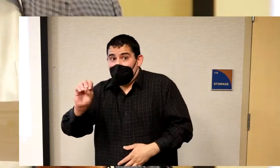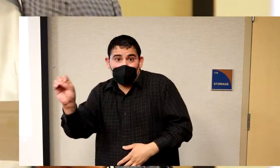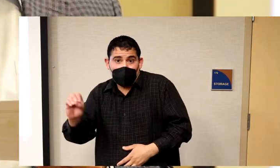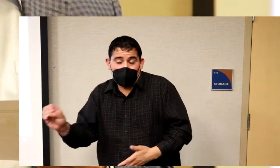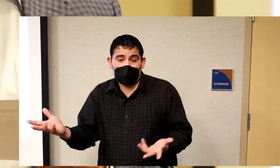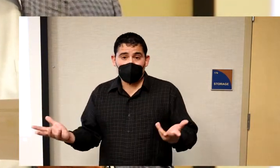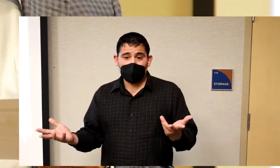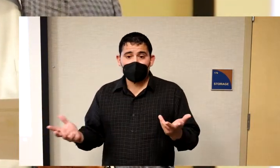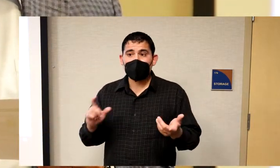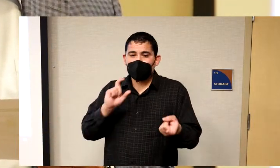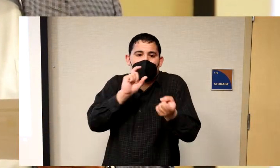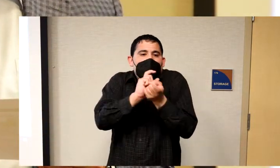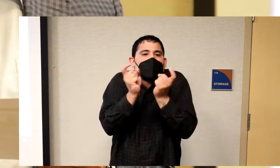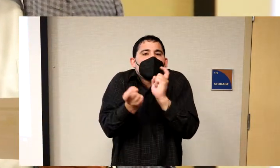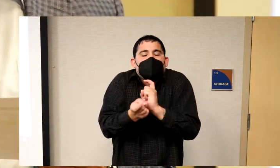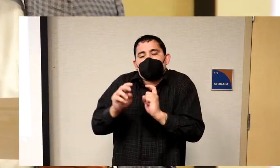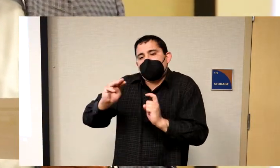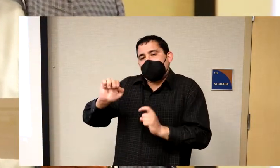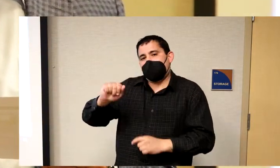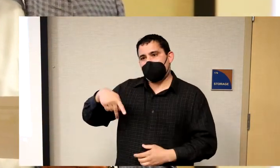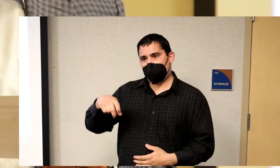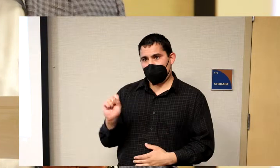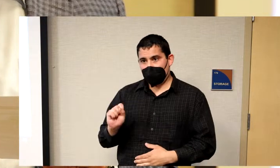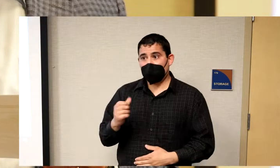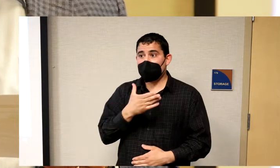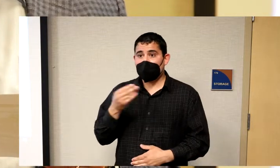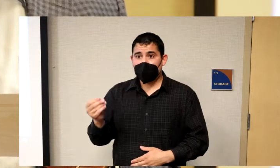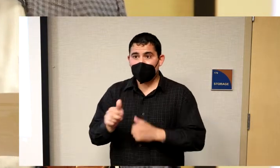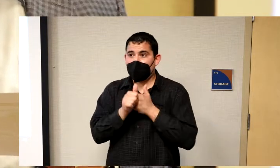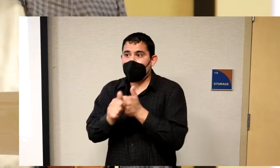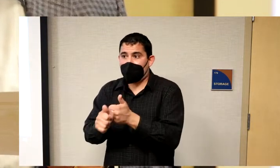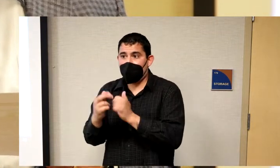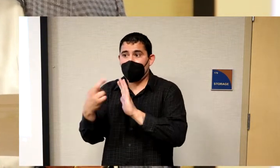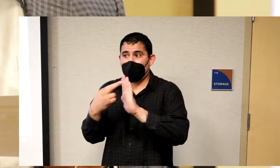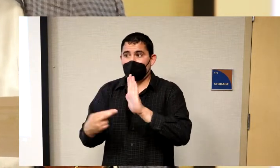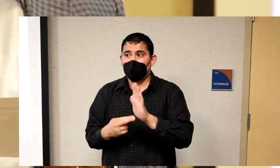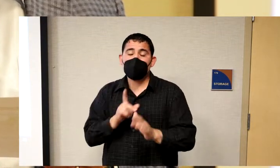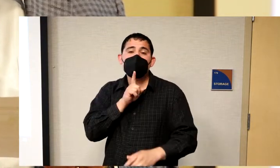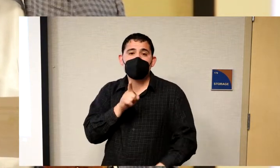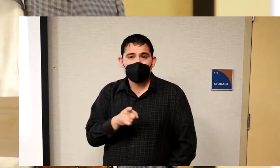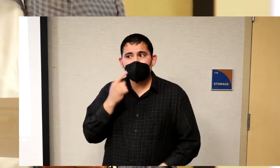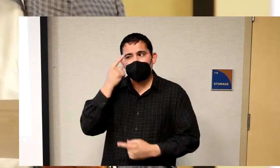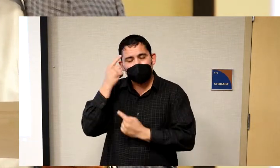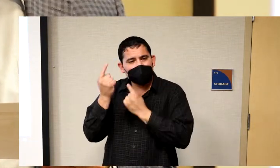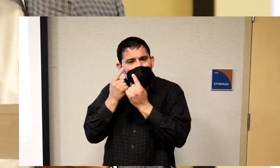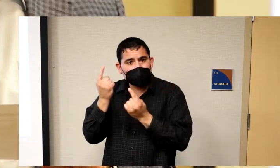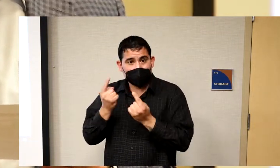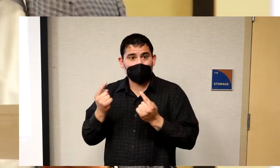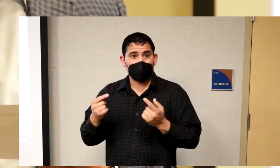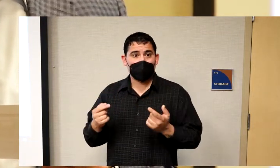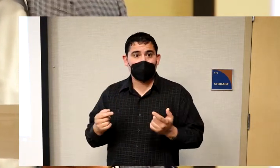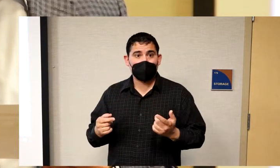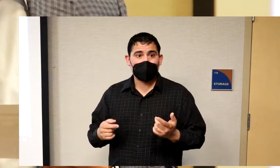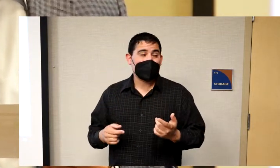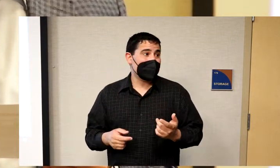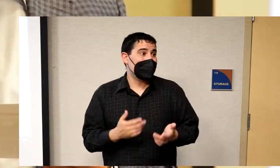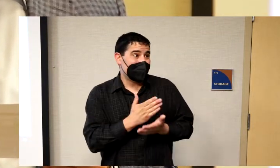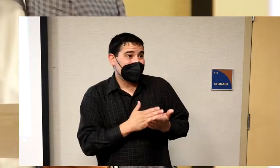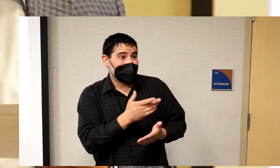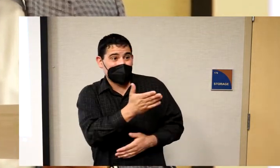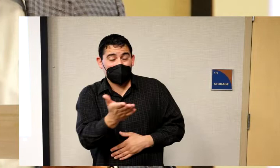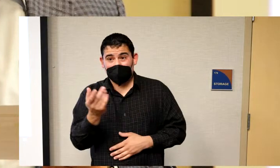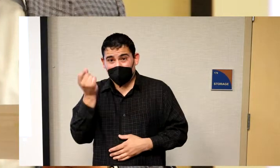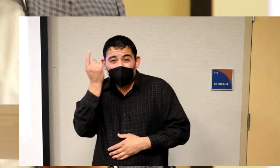dramatically, and again, the fact that you're following the rules and you're really considering that incumbency is not a factor,